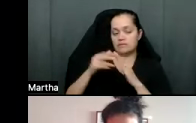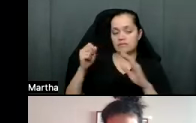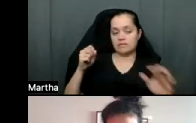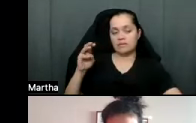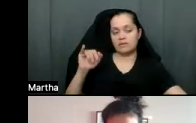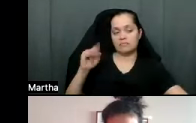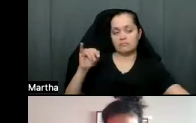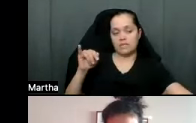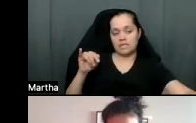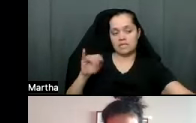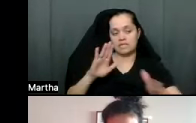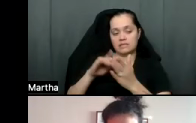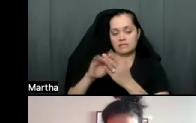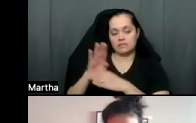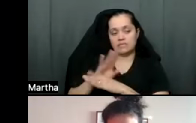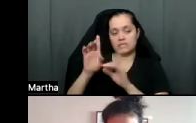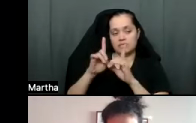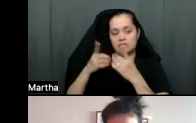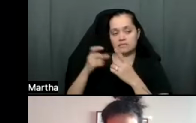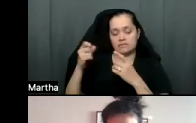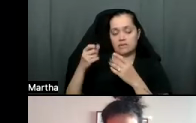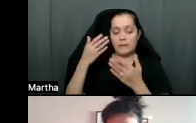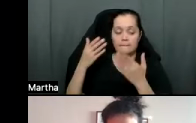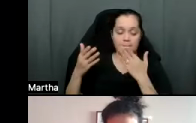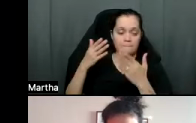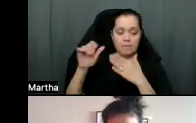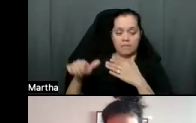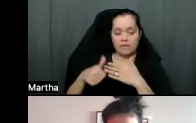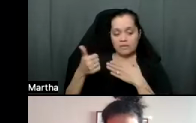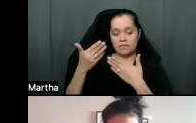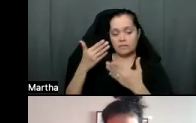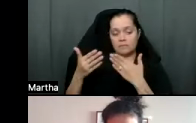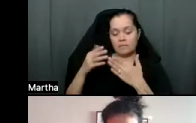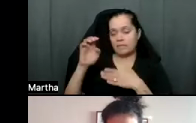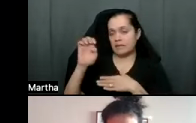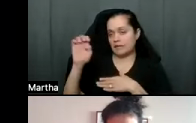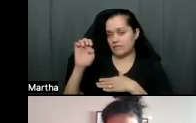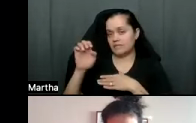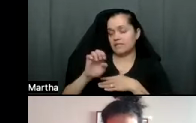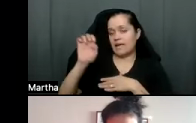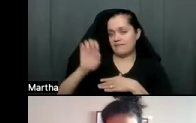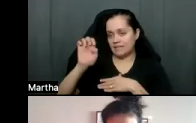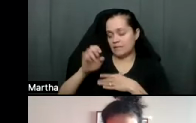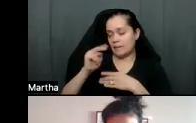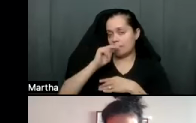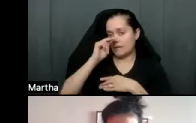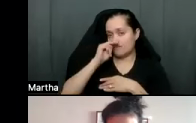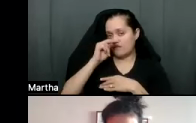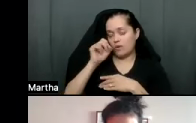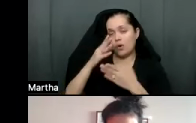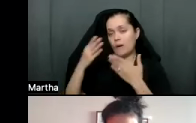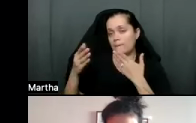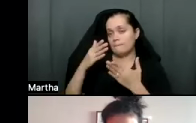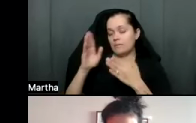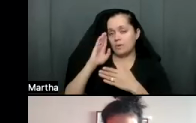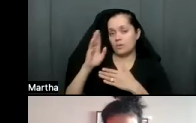mini central business district. Maybe there are others, maybe Evanston, maybe Naperville, or maybe they're going to